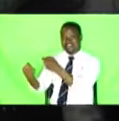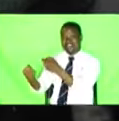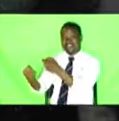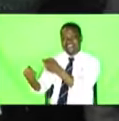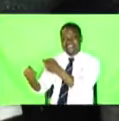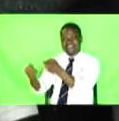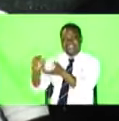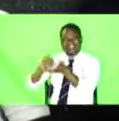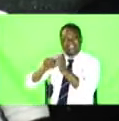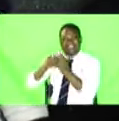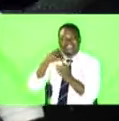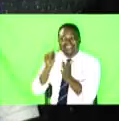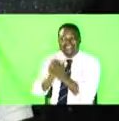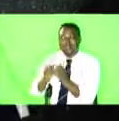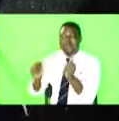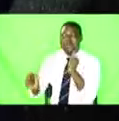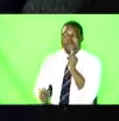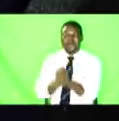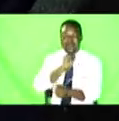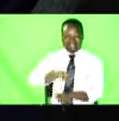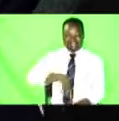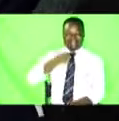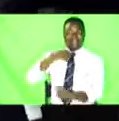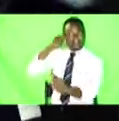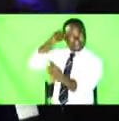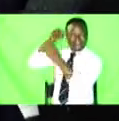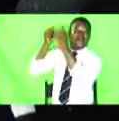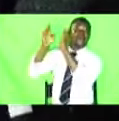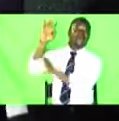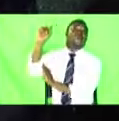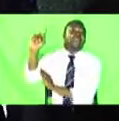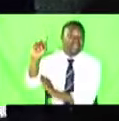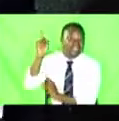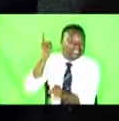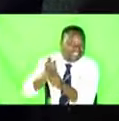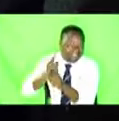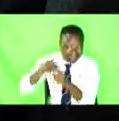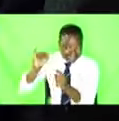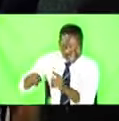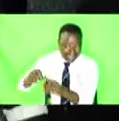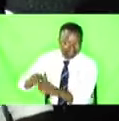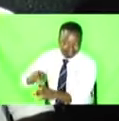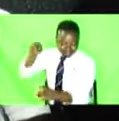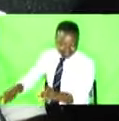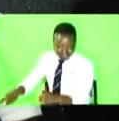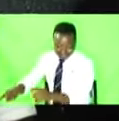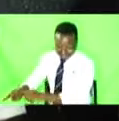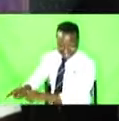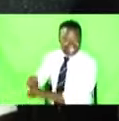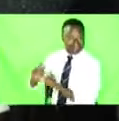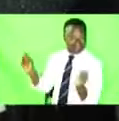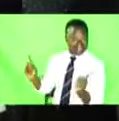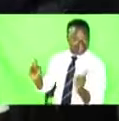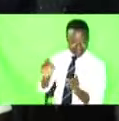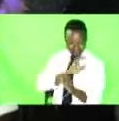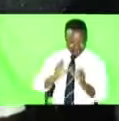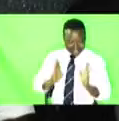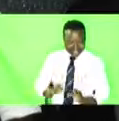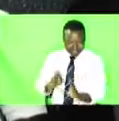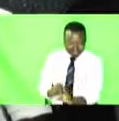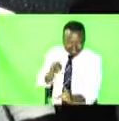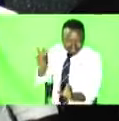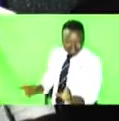normally they will say that every religion leads to God. But this one is exclusive. Christianity is an exclusive